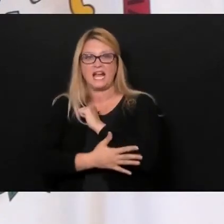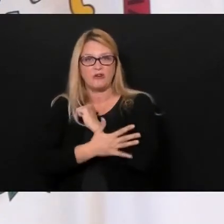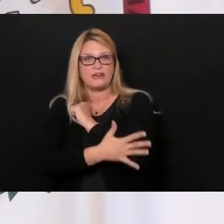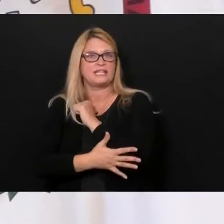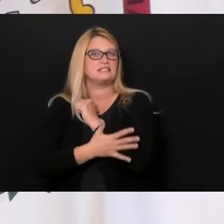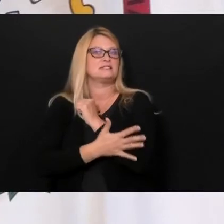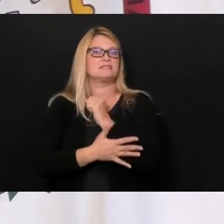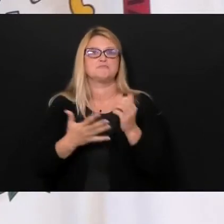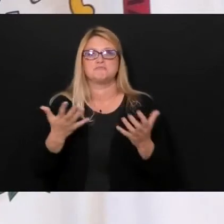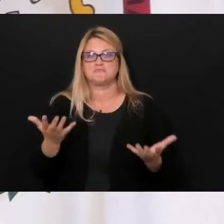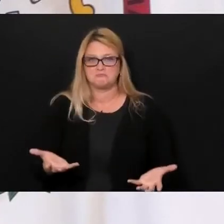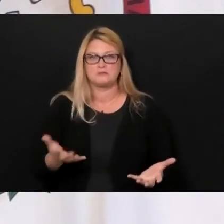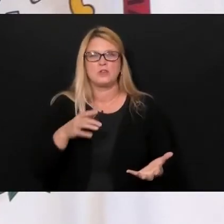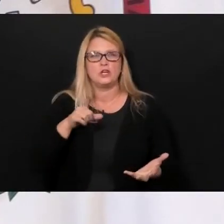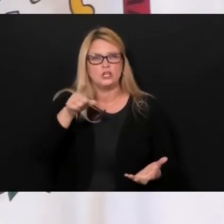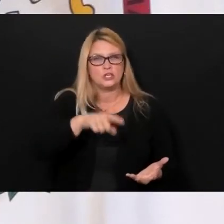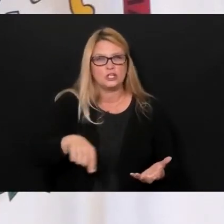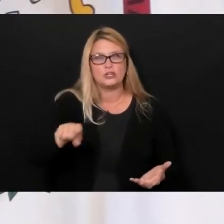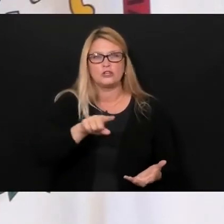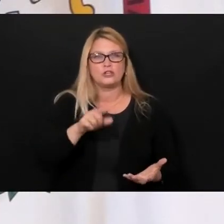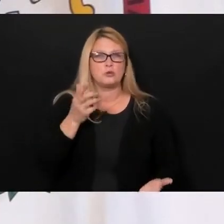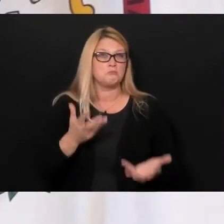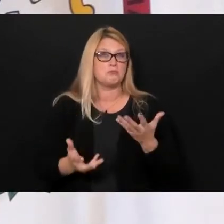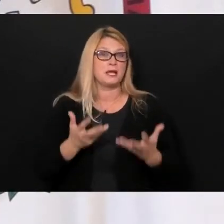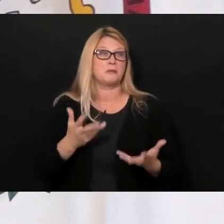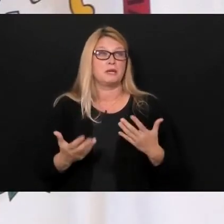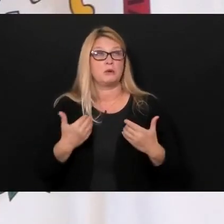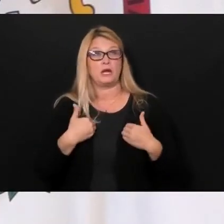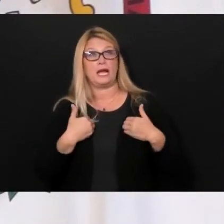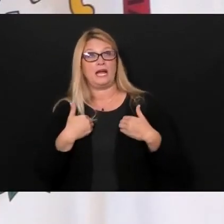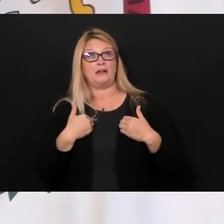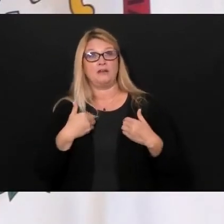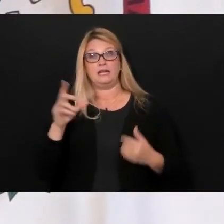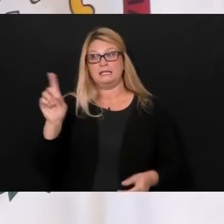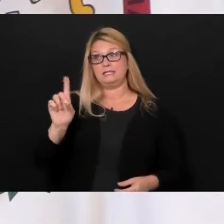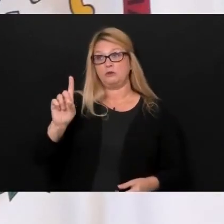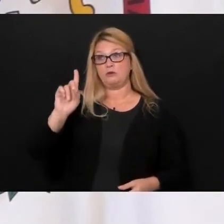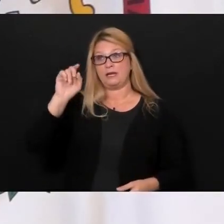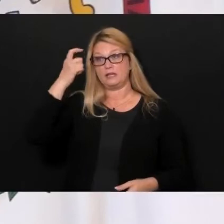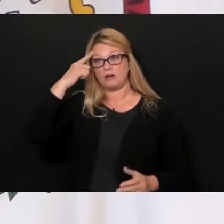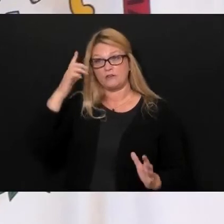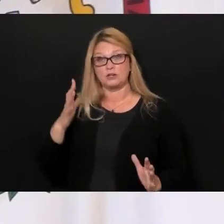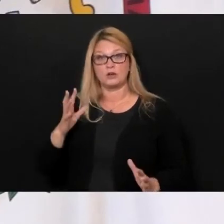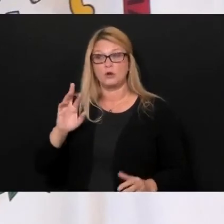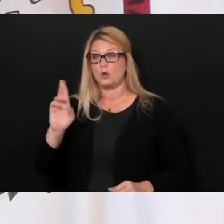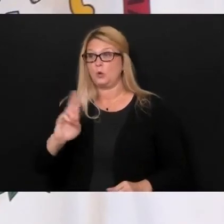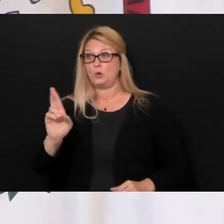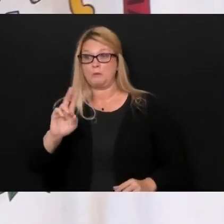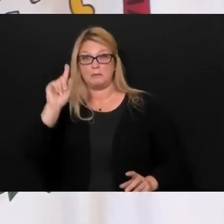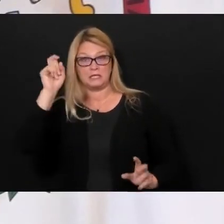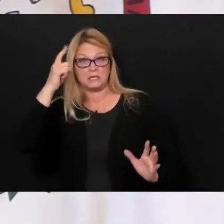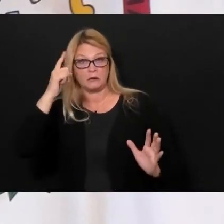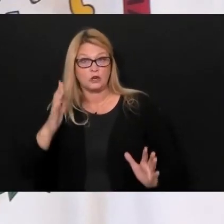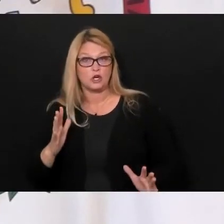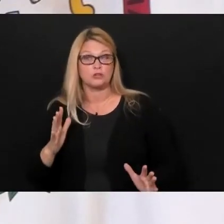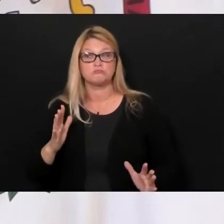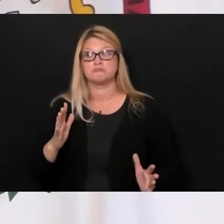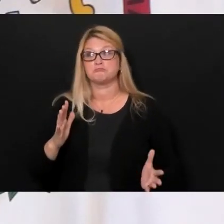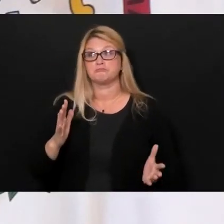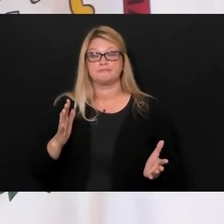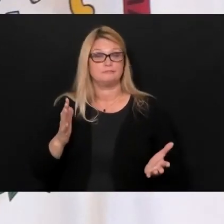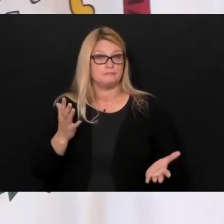whatever, you may very well have a Democrat governor or Republican governor, you